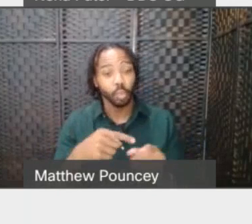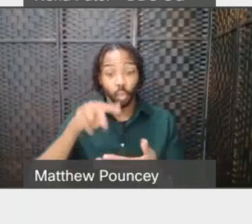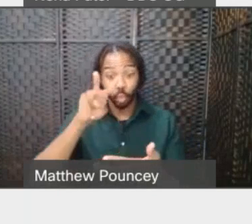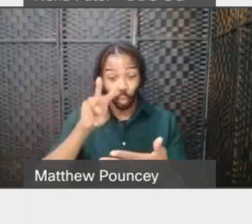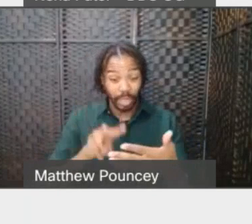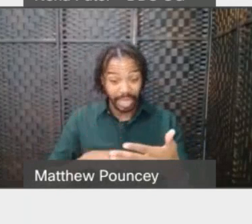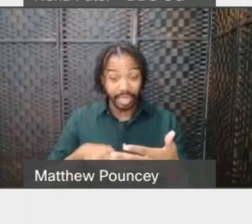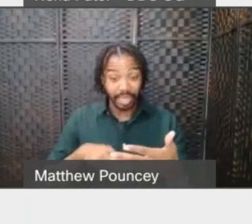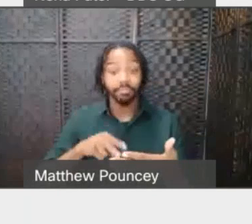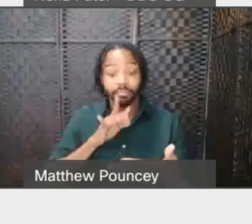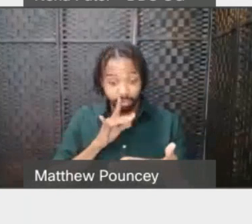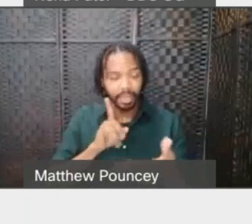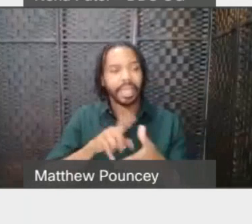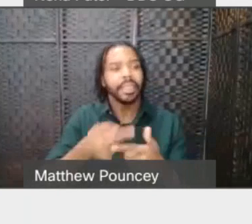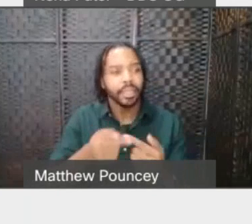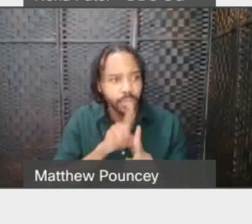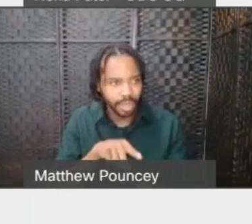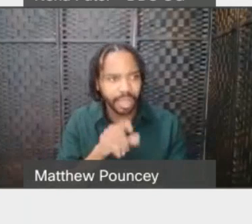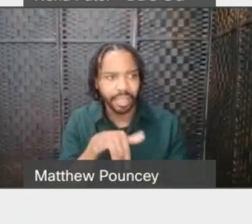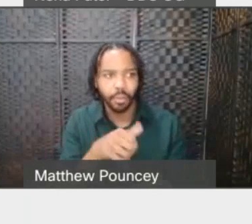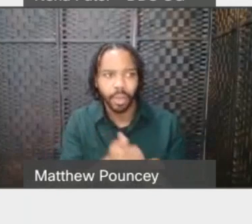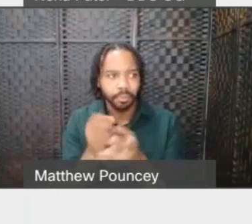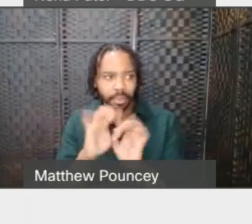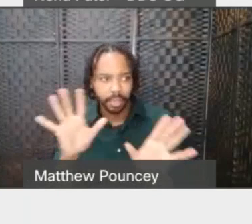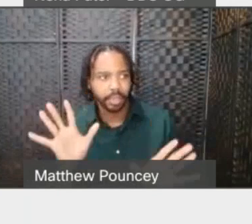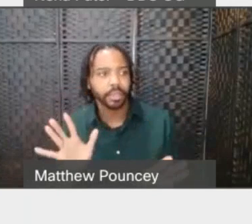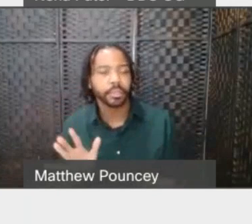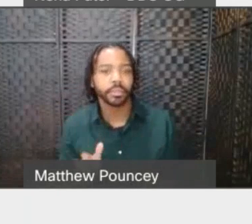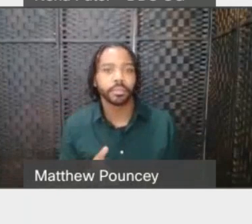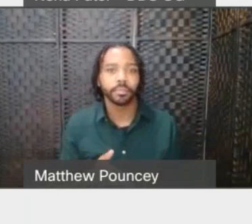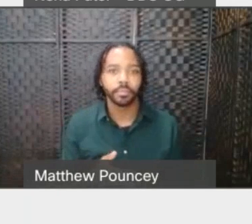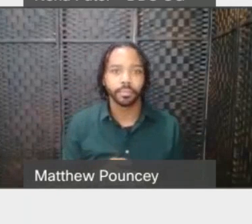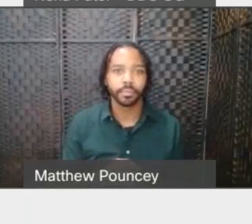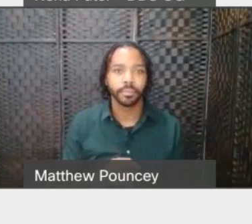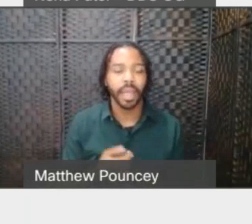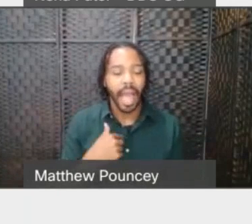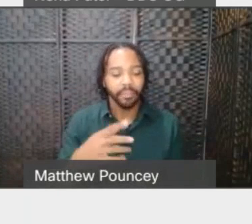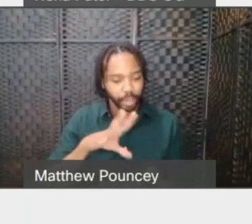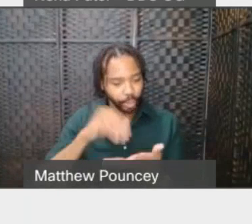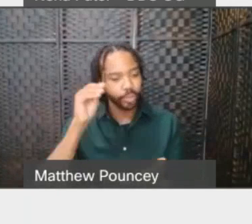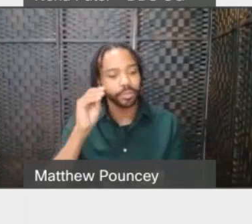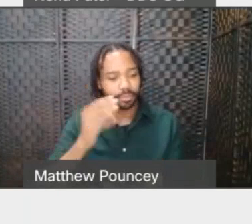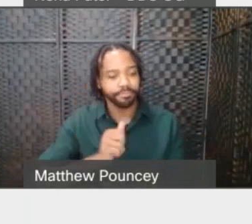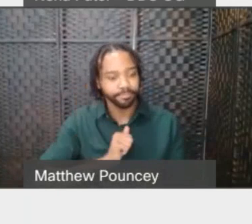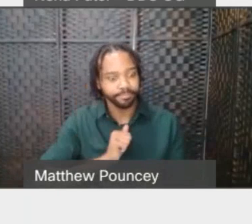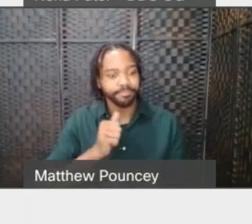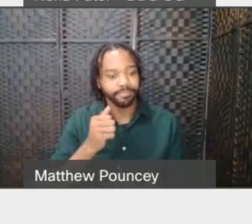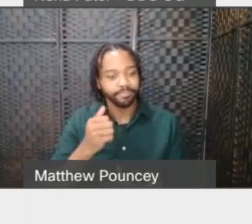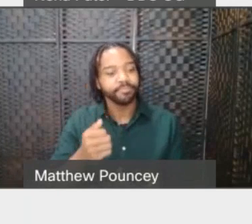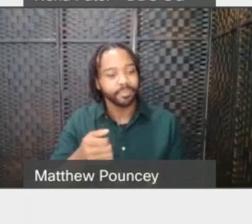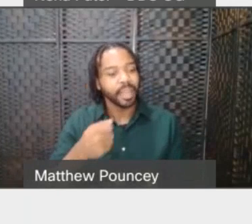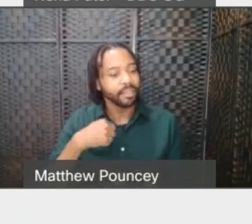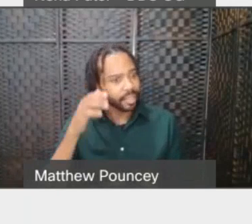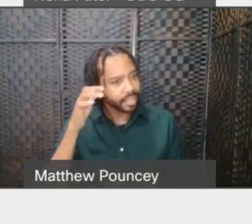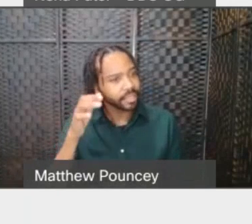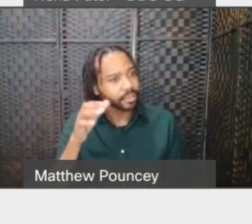first? Yes, thank you. That's very helpful. On the phone up to speed. I found that out when I was listening in on the phone